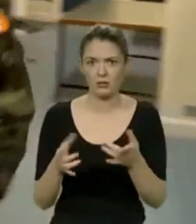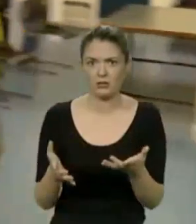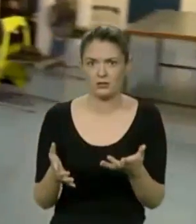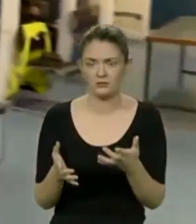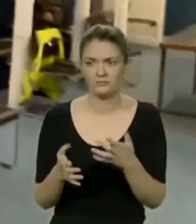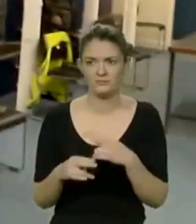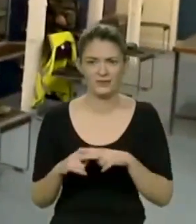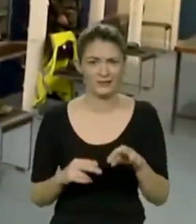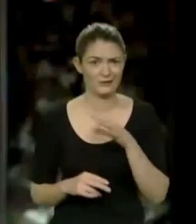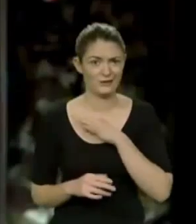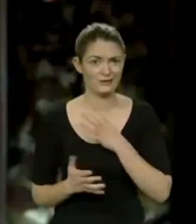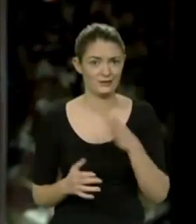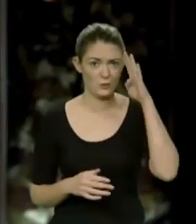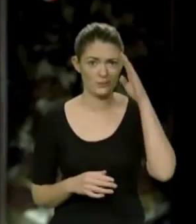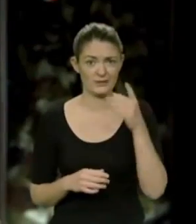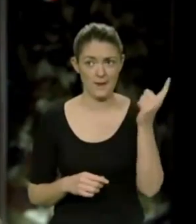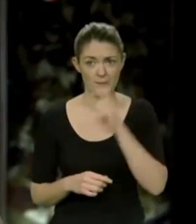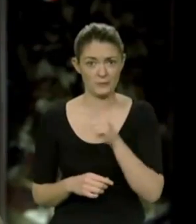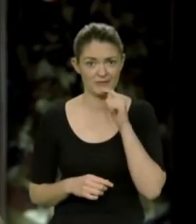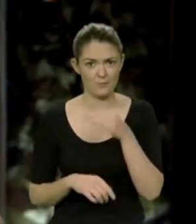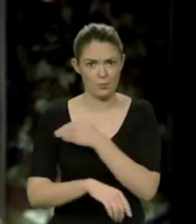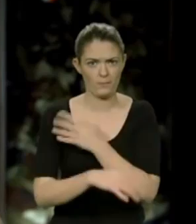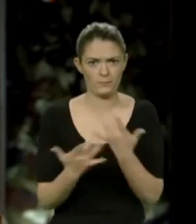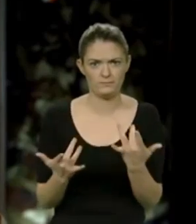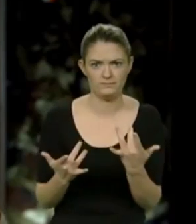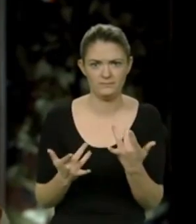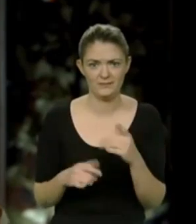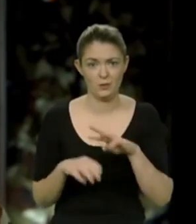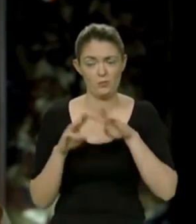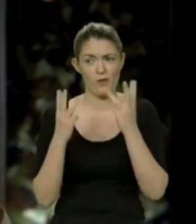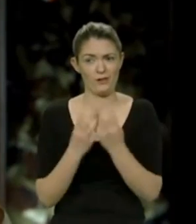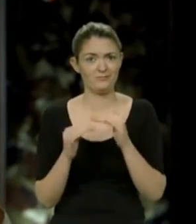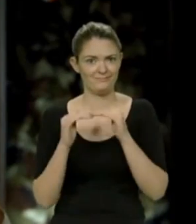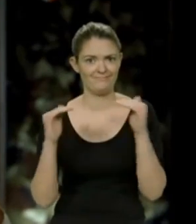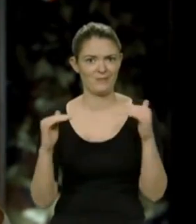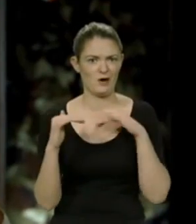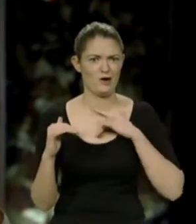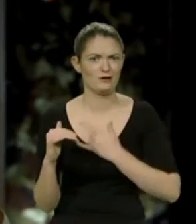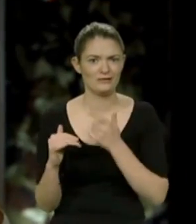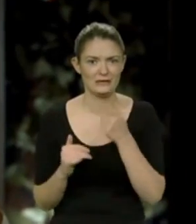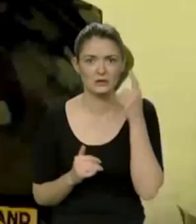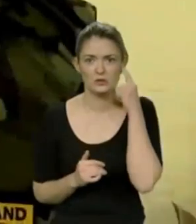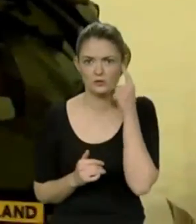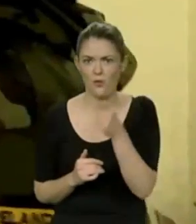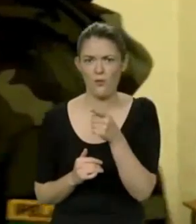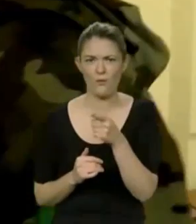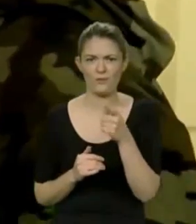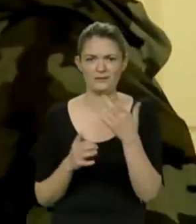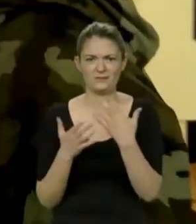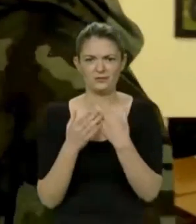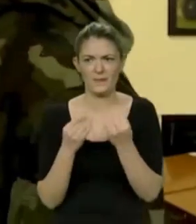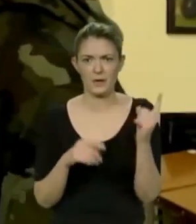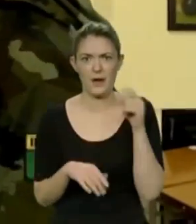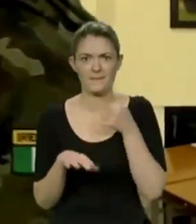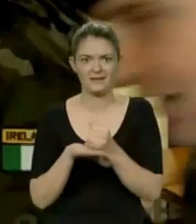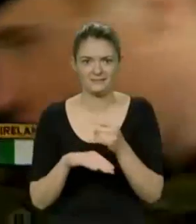Not good. You know, when the lieutenant has to come down to tell you what the problem is, you know, you're in a world of hurt at that stage. You knew I was coming